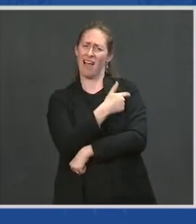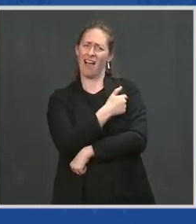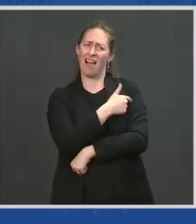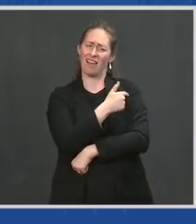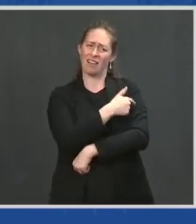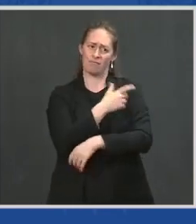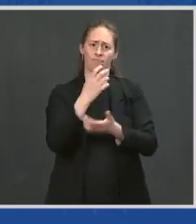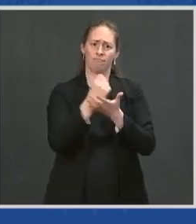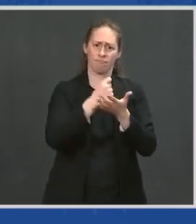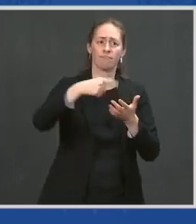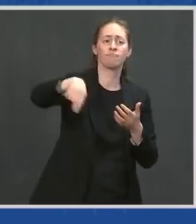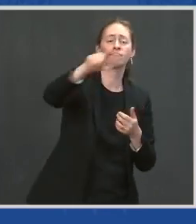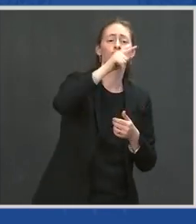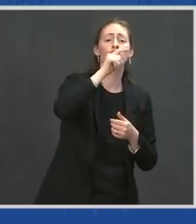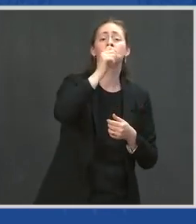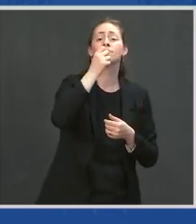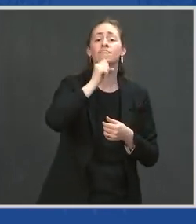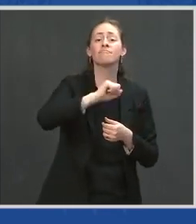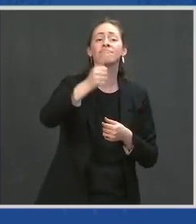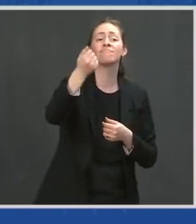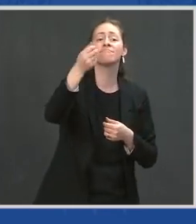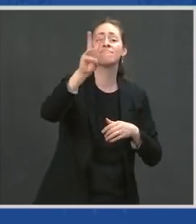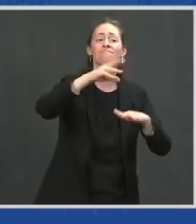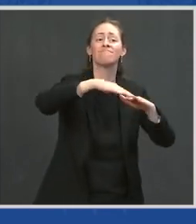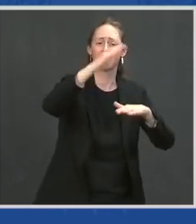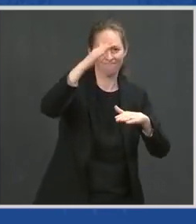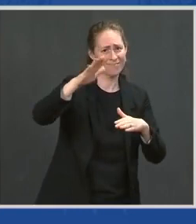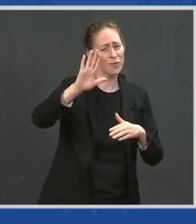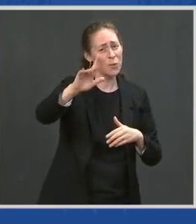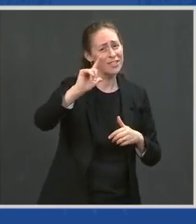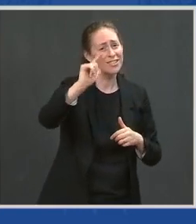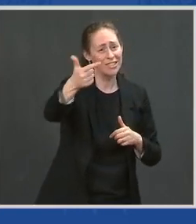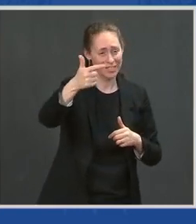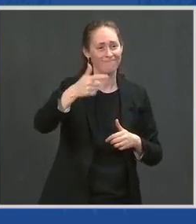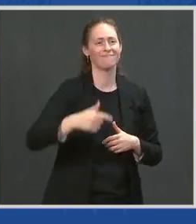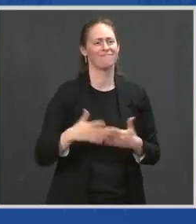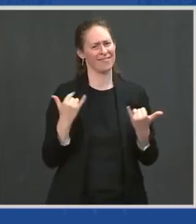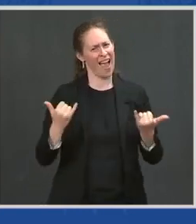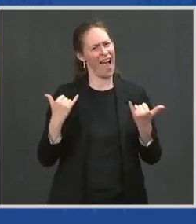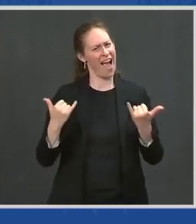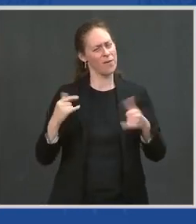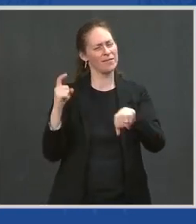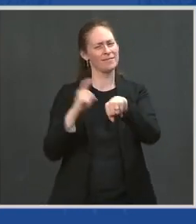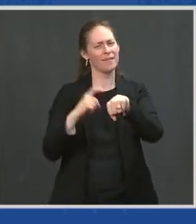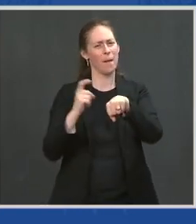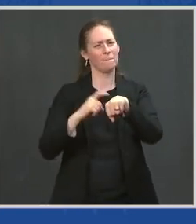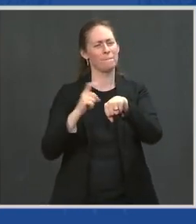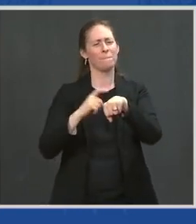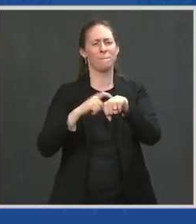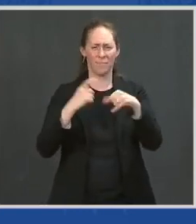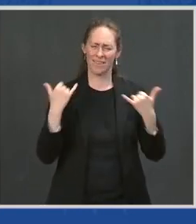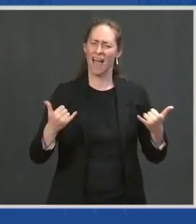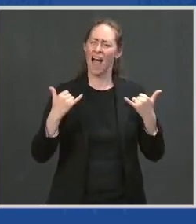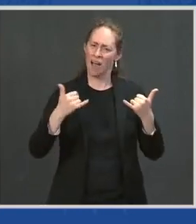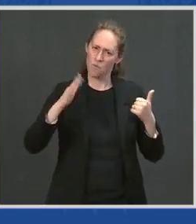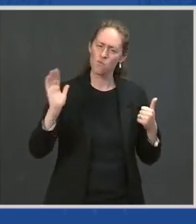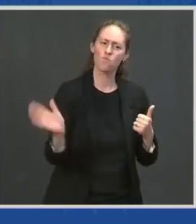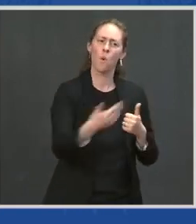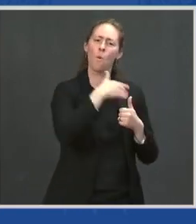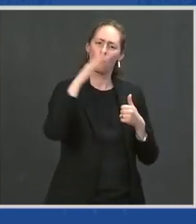years and older, it's your turn now. So go get your vaccine before the end of